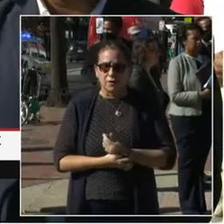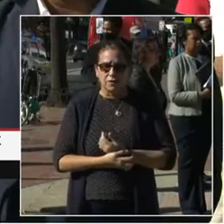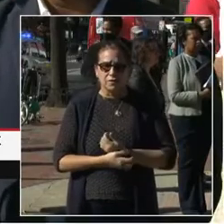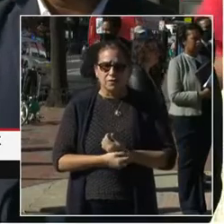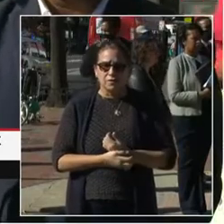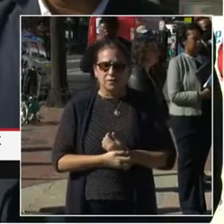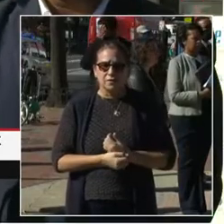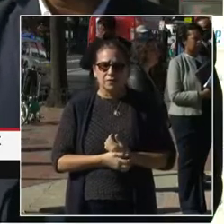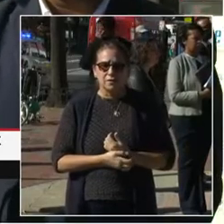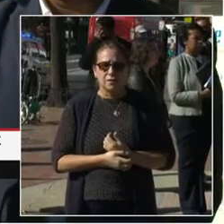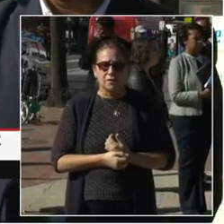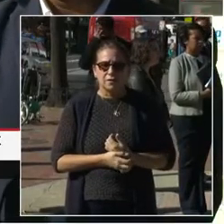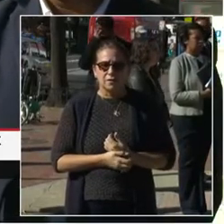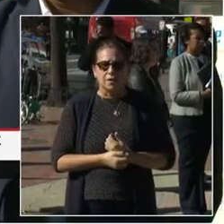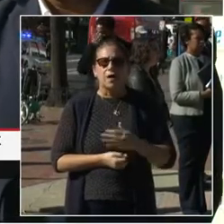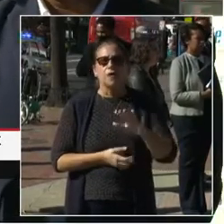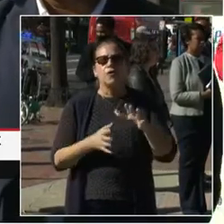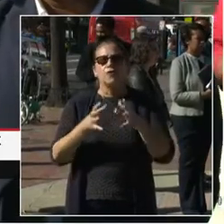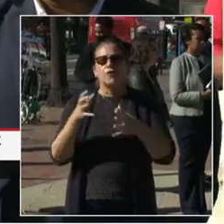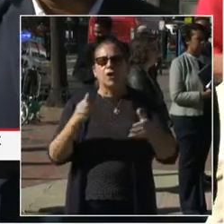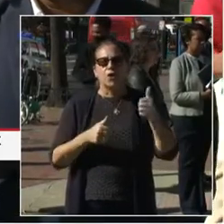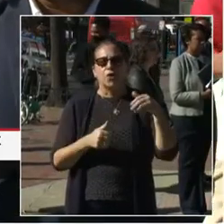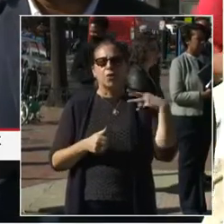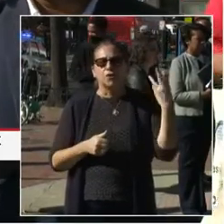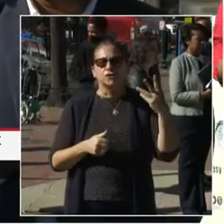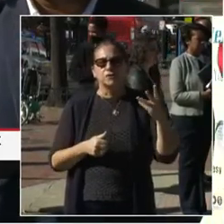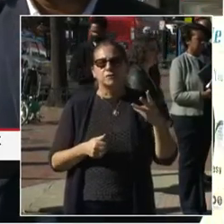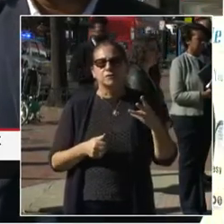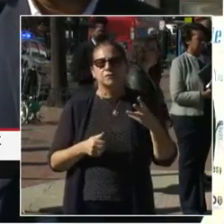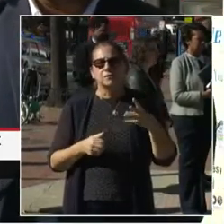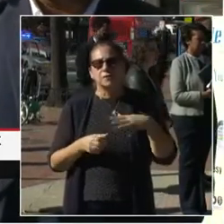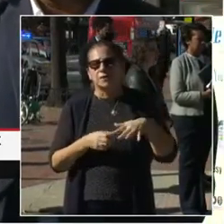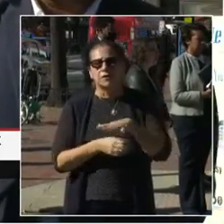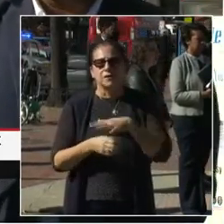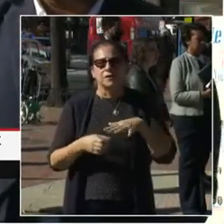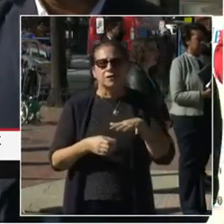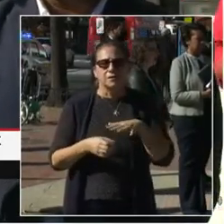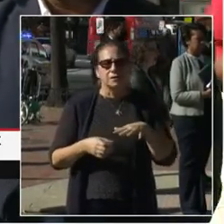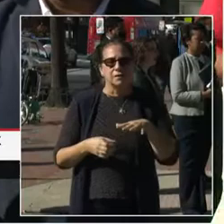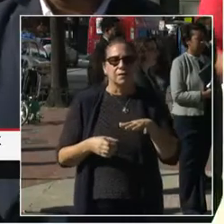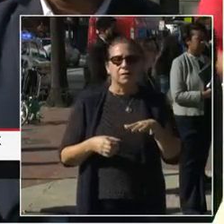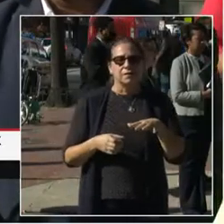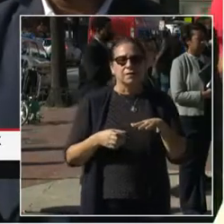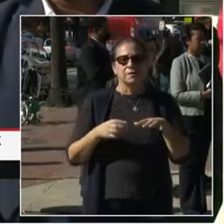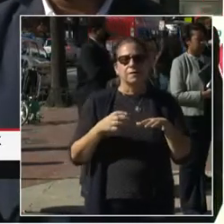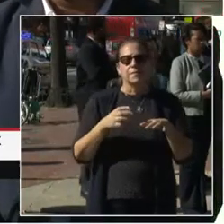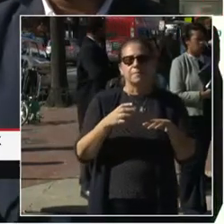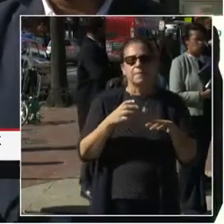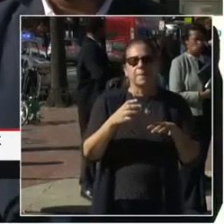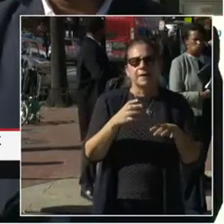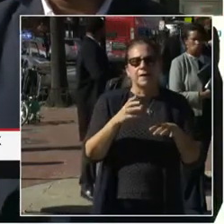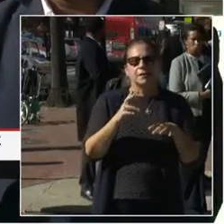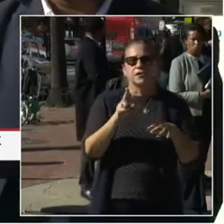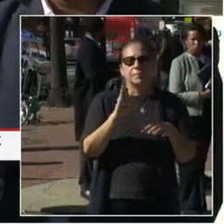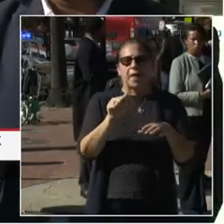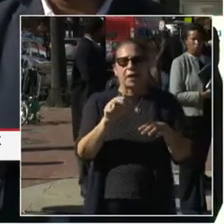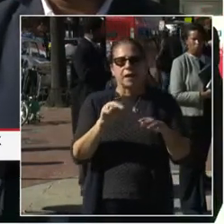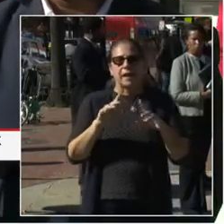Organization, Anacostia Economic Development, the Washington Informer, DSLBD,